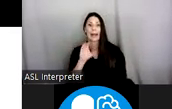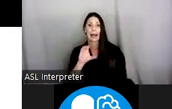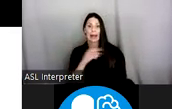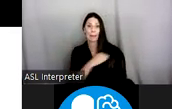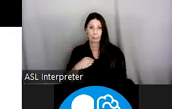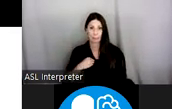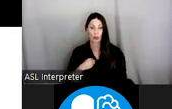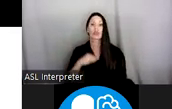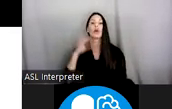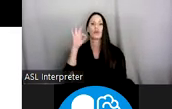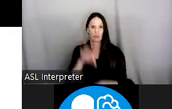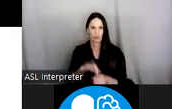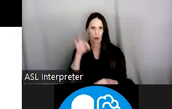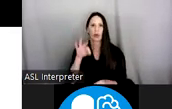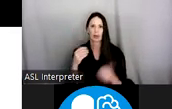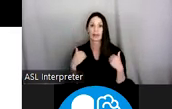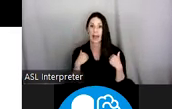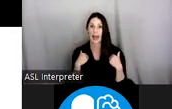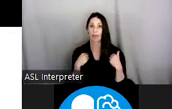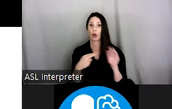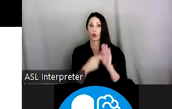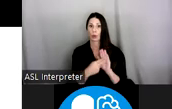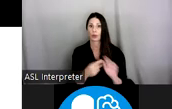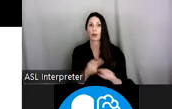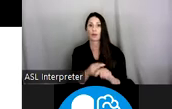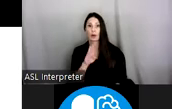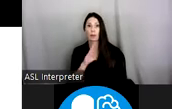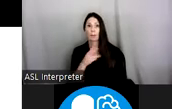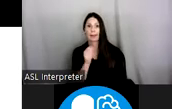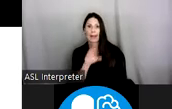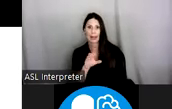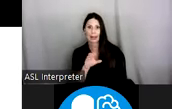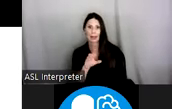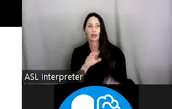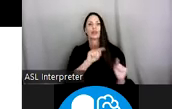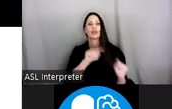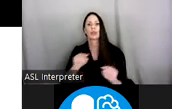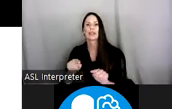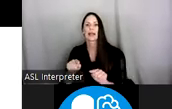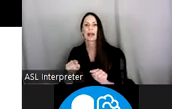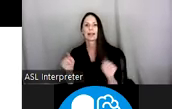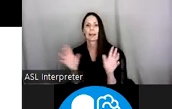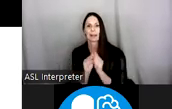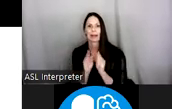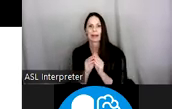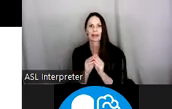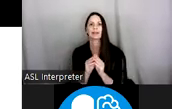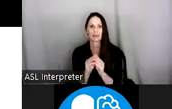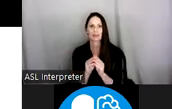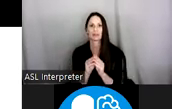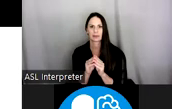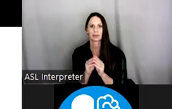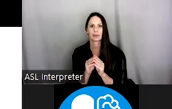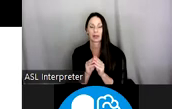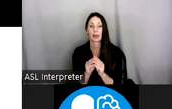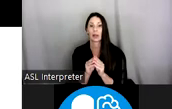have representatives from BHAAC attend outside meetings. And my understanding was the purpose of that was